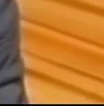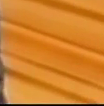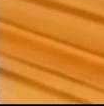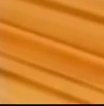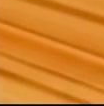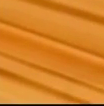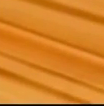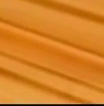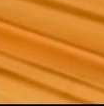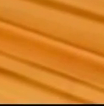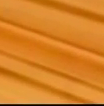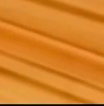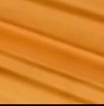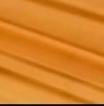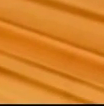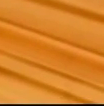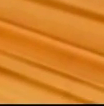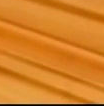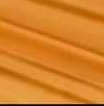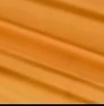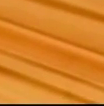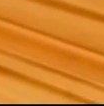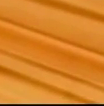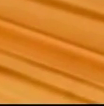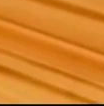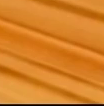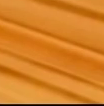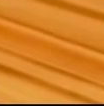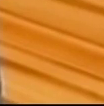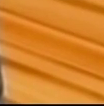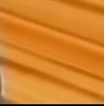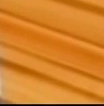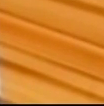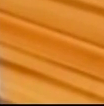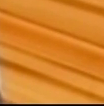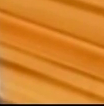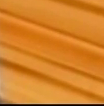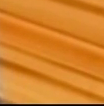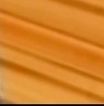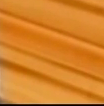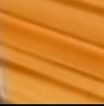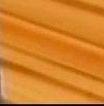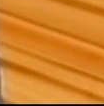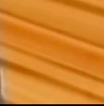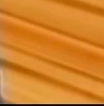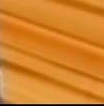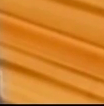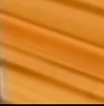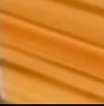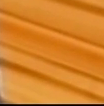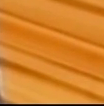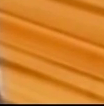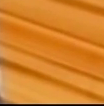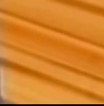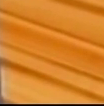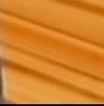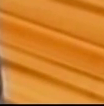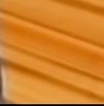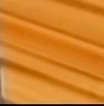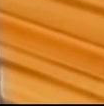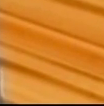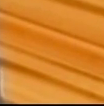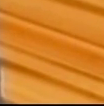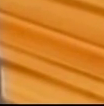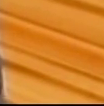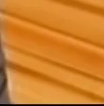here tonight, the joy of the Lord. Miracles bring joy. Healings bring joy. Deliverances